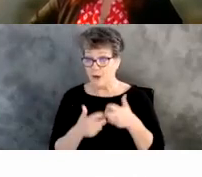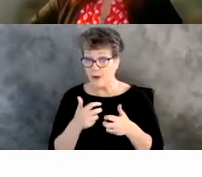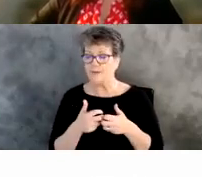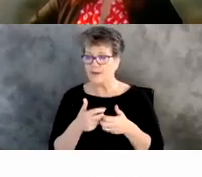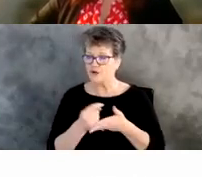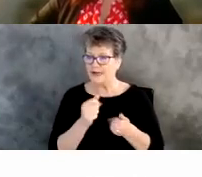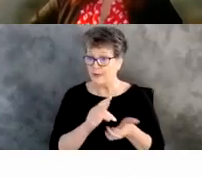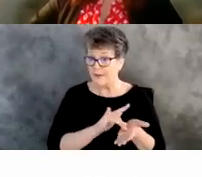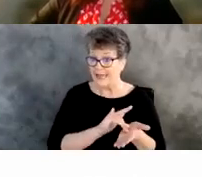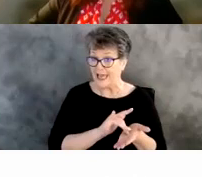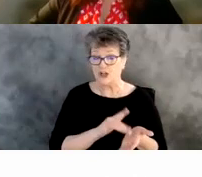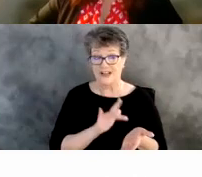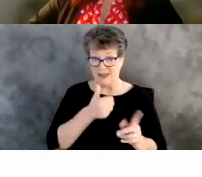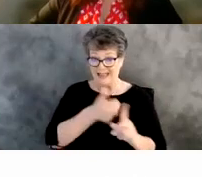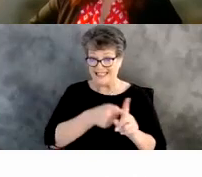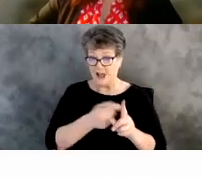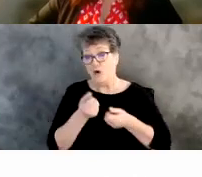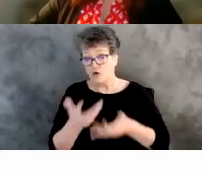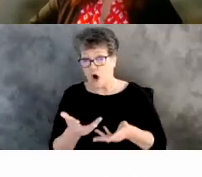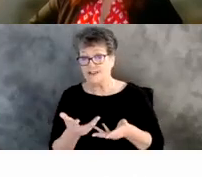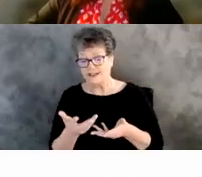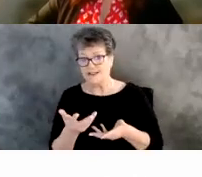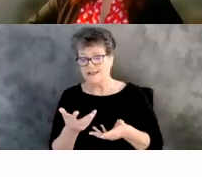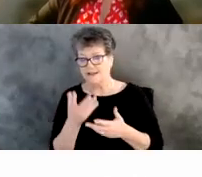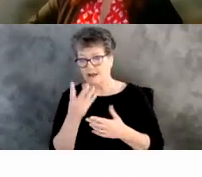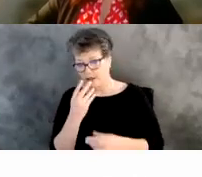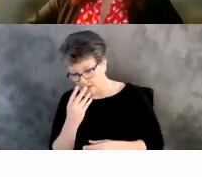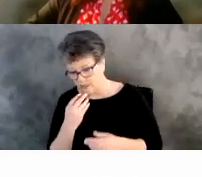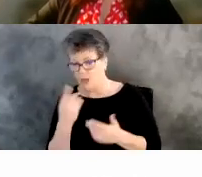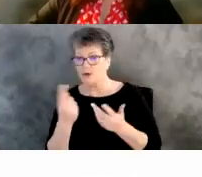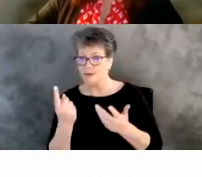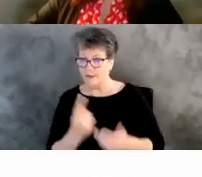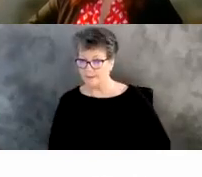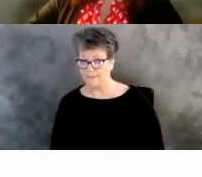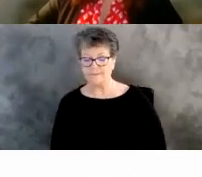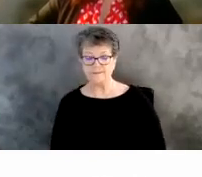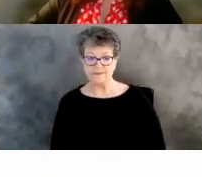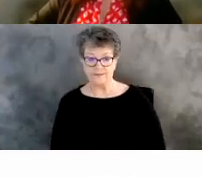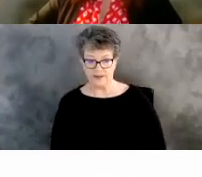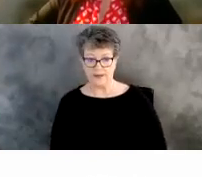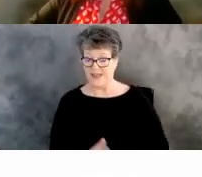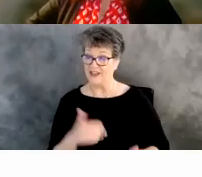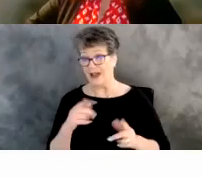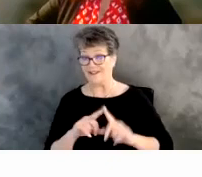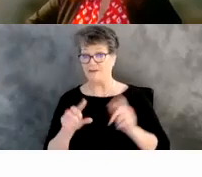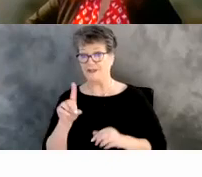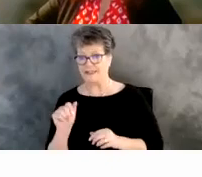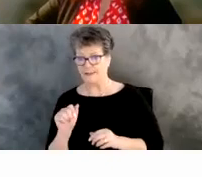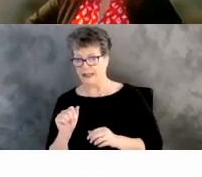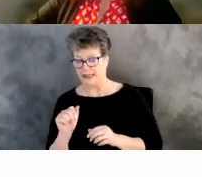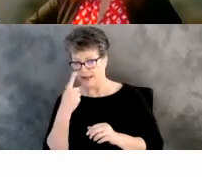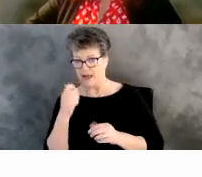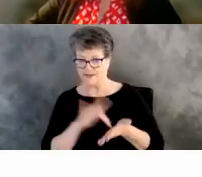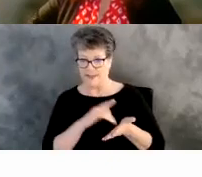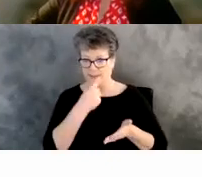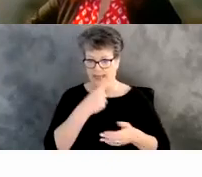treating, and then the medication causes, maybe drowsiness or something. And then you have a different disability in that moment. And